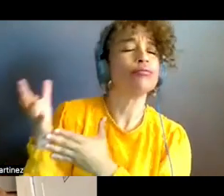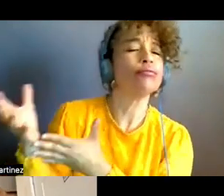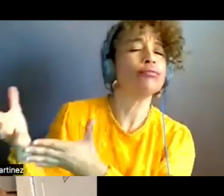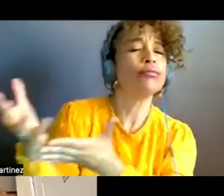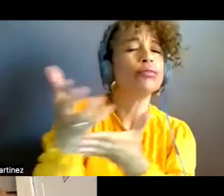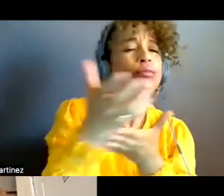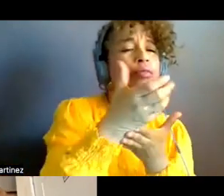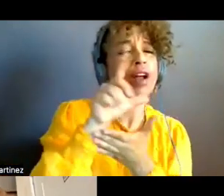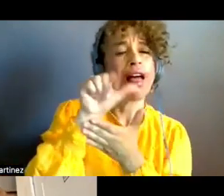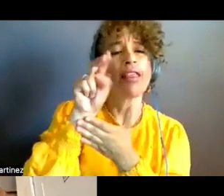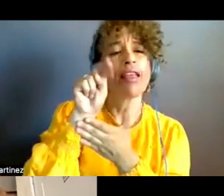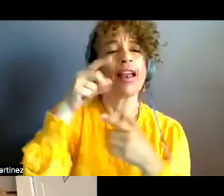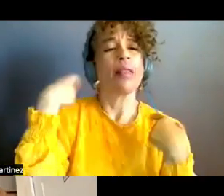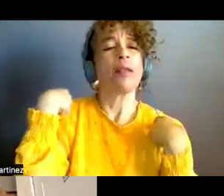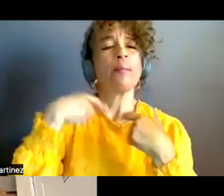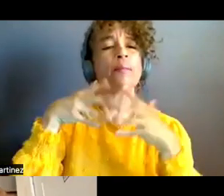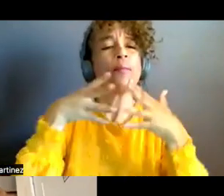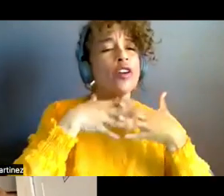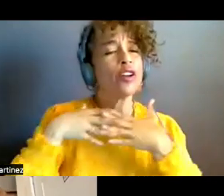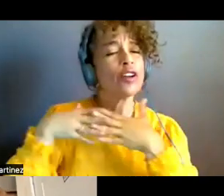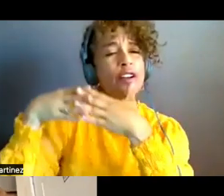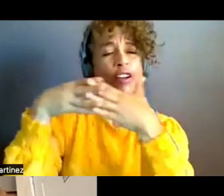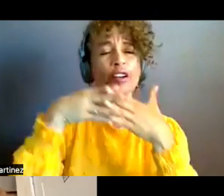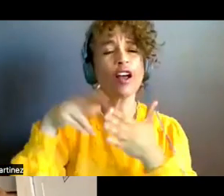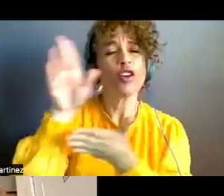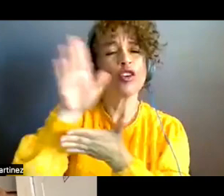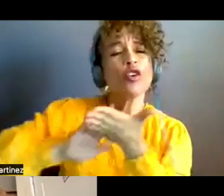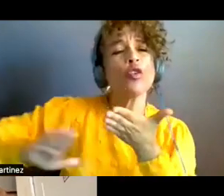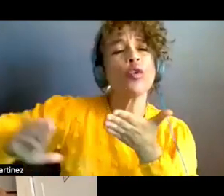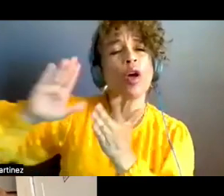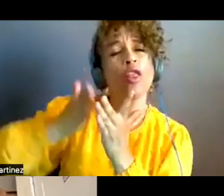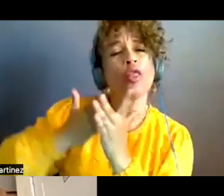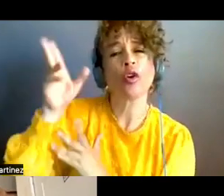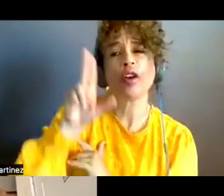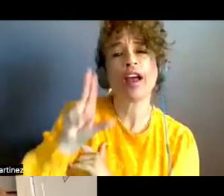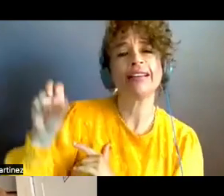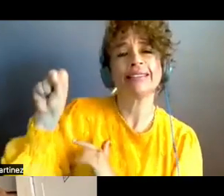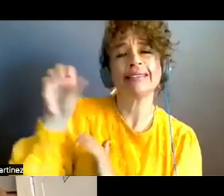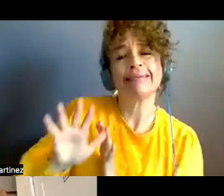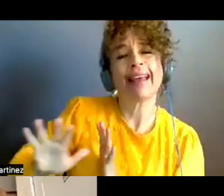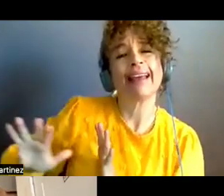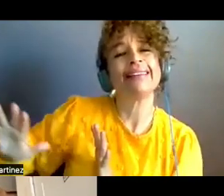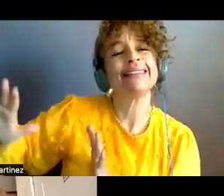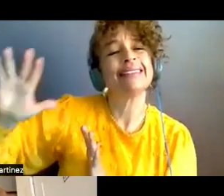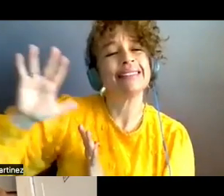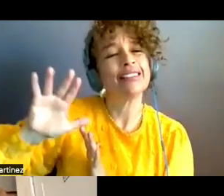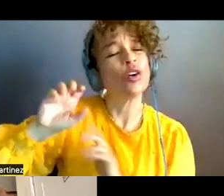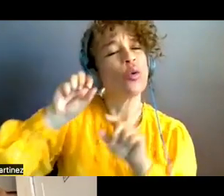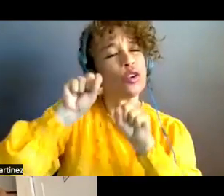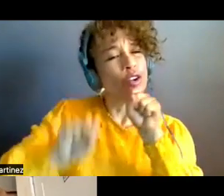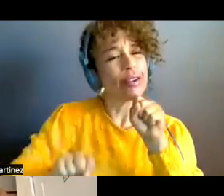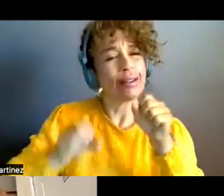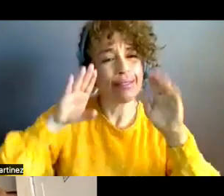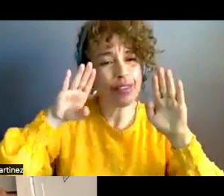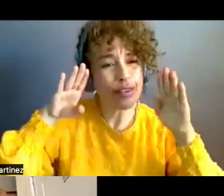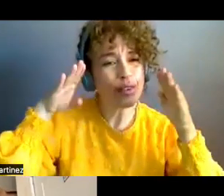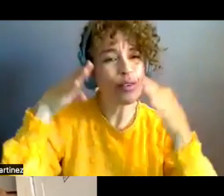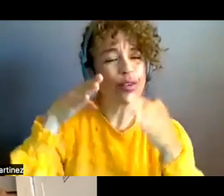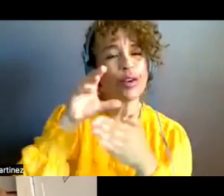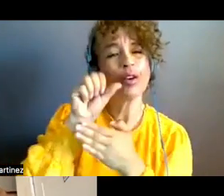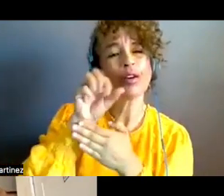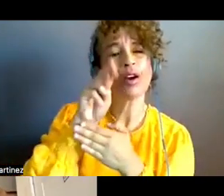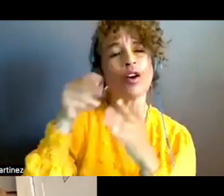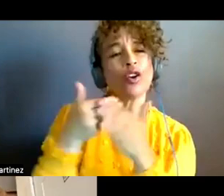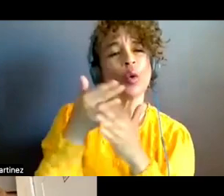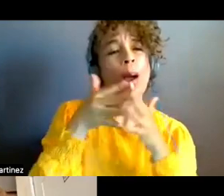on Latin American music at various universities throughout the United States. She is also dedicated to performing New